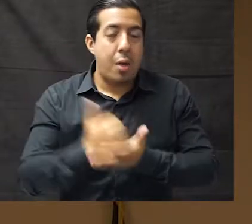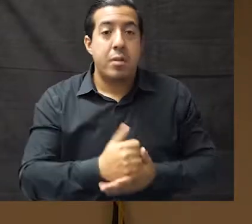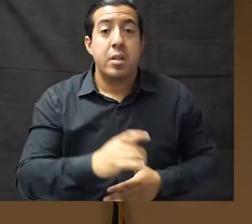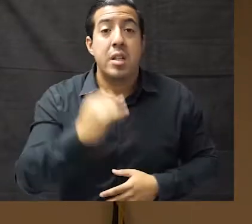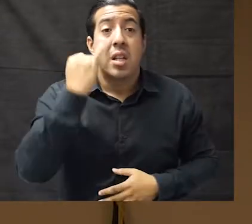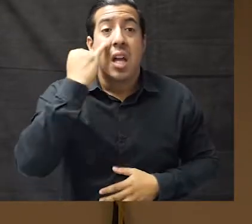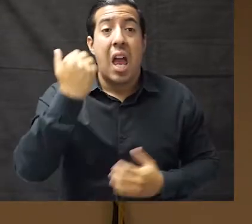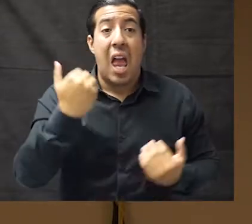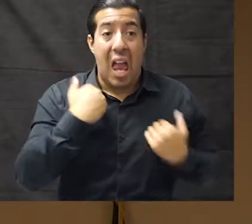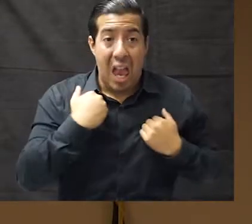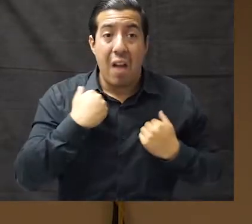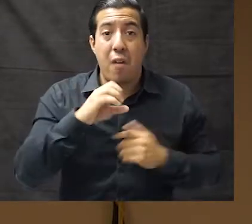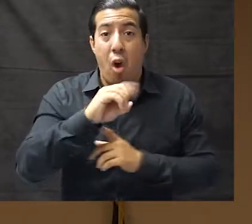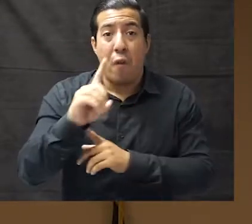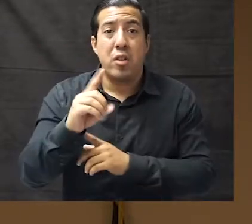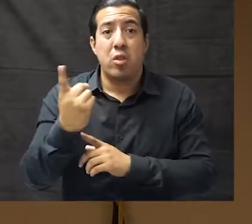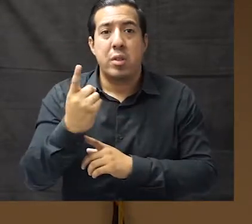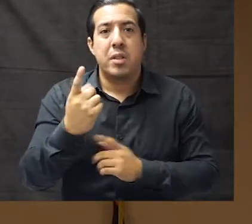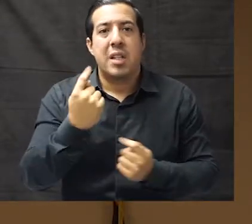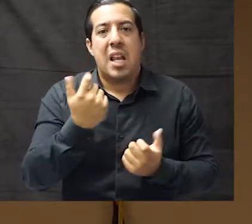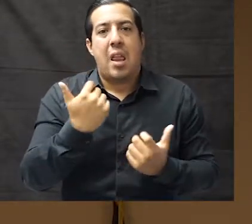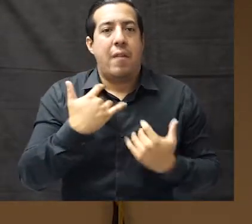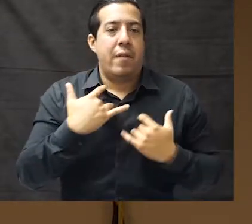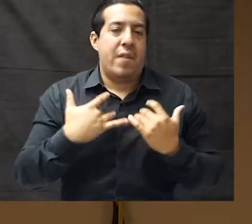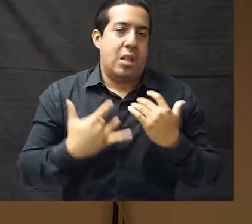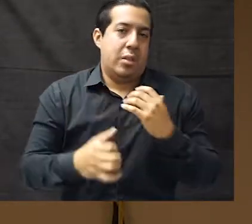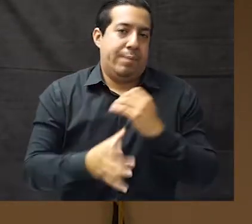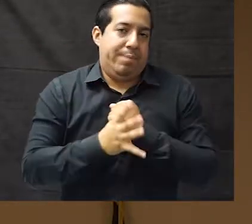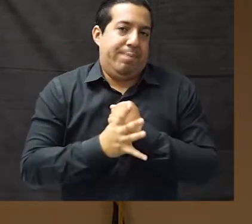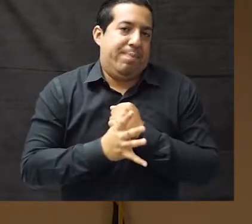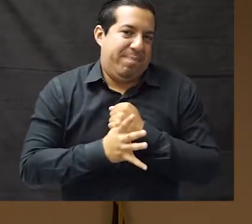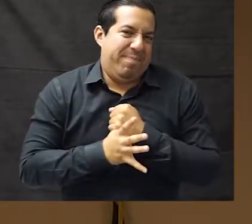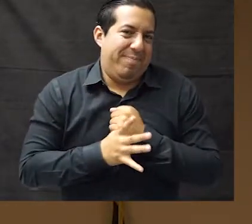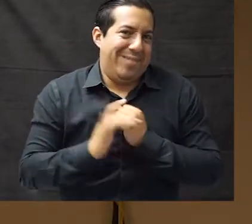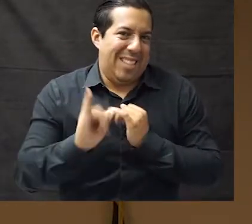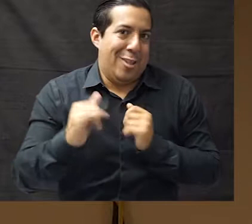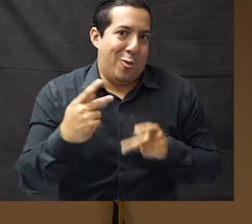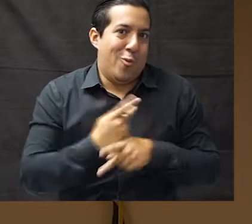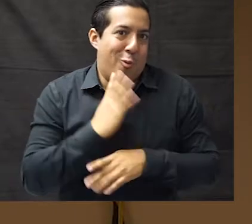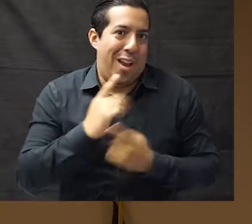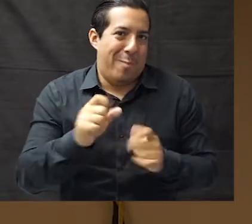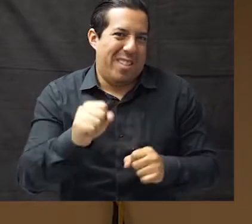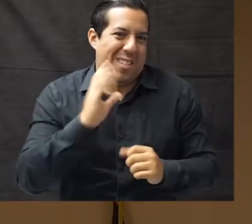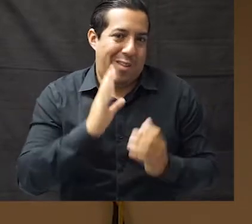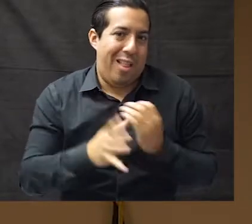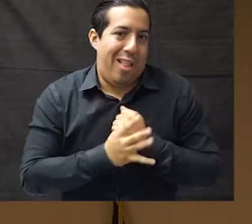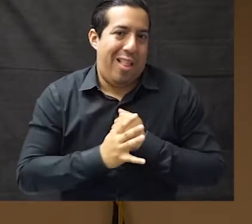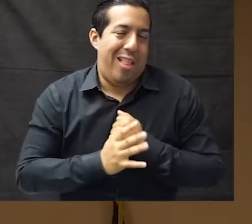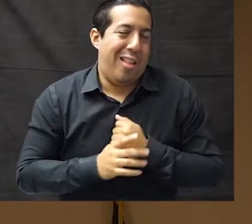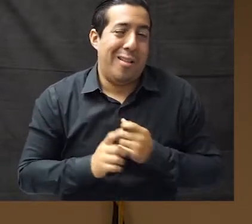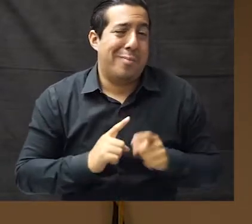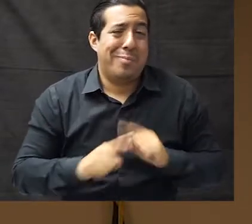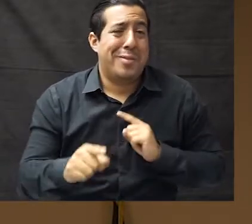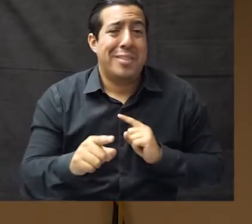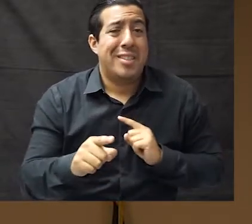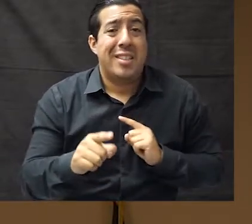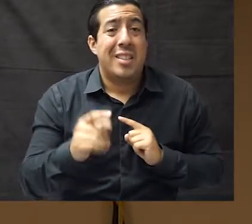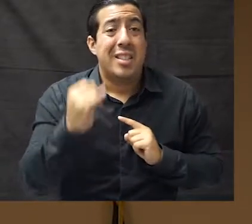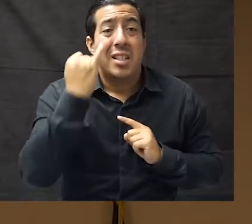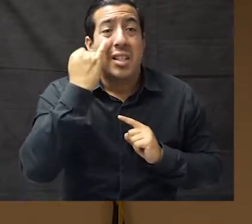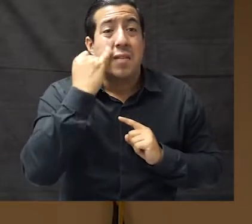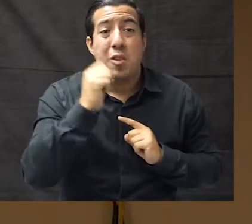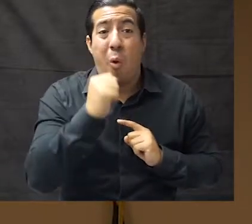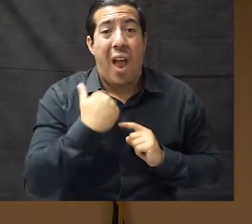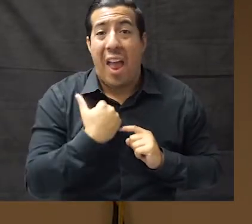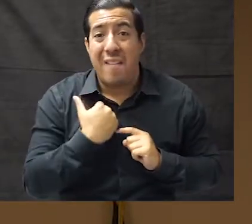drug, and it's safe to give them even if you don't really have an exposure. Know where to find